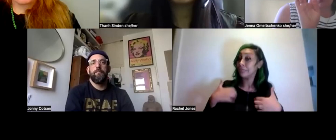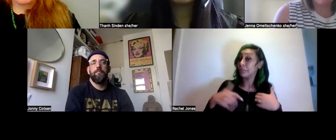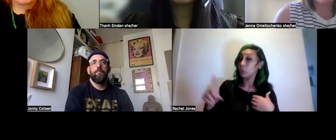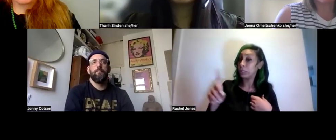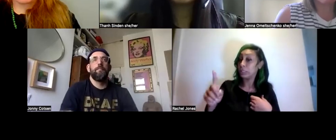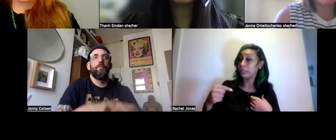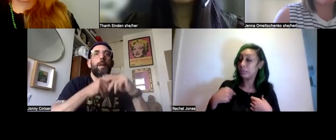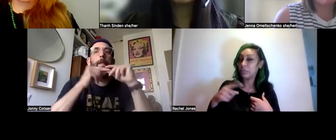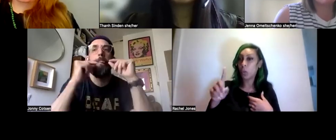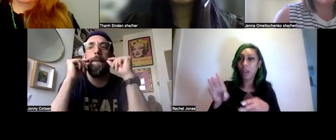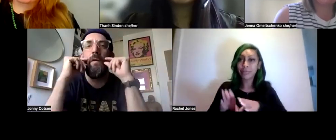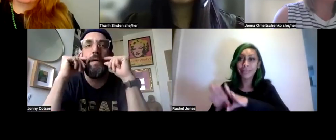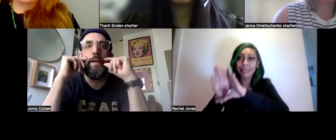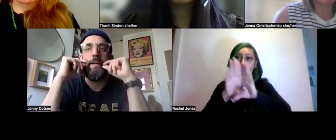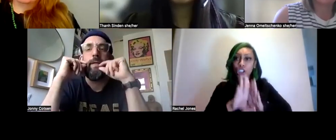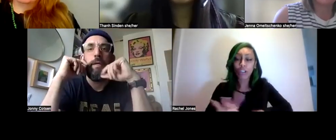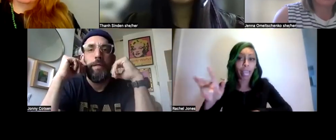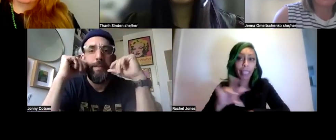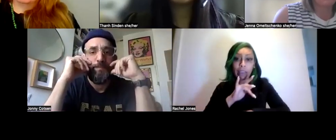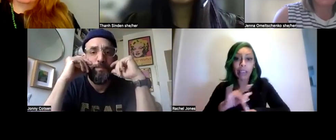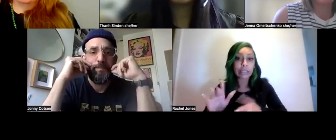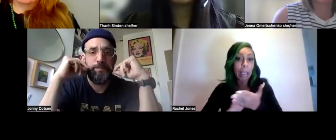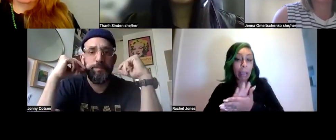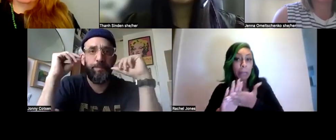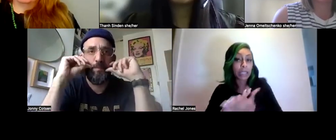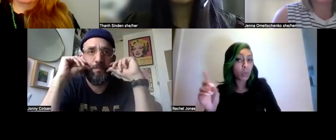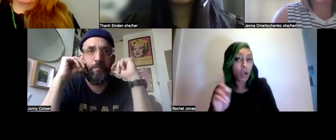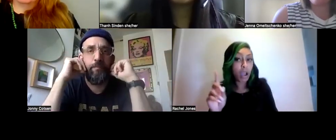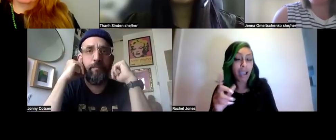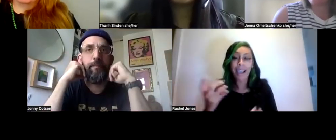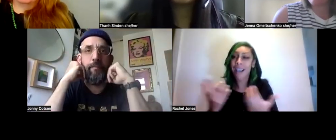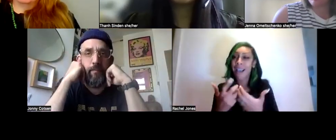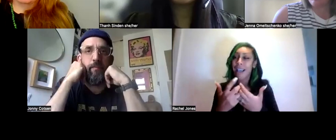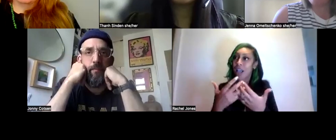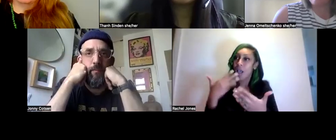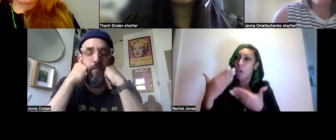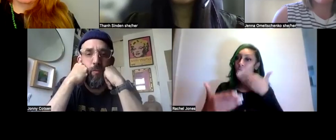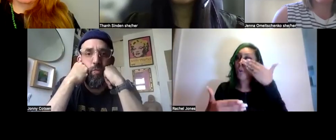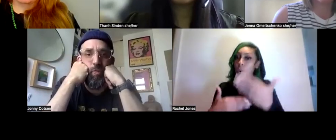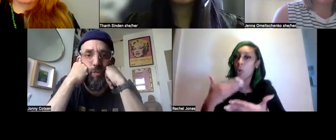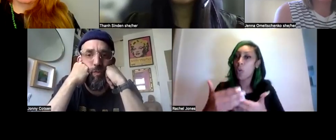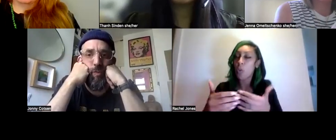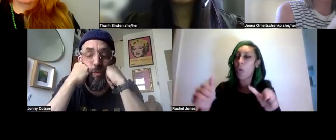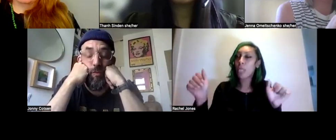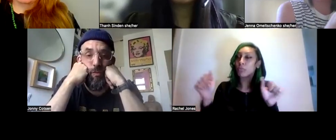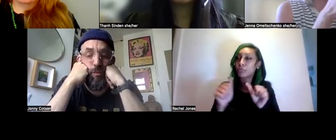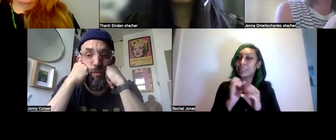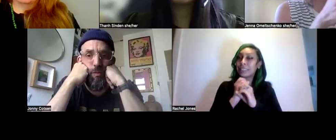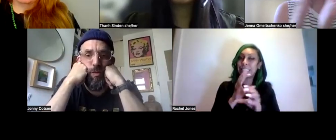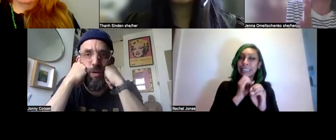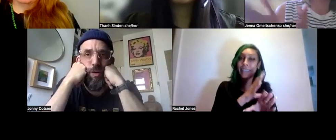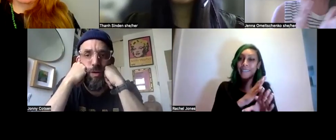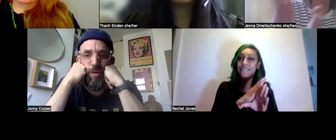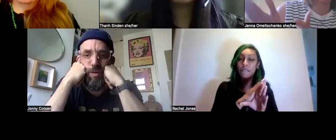is what a national theatre means wherever you are in the country, and how can you fulfil that brief, and the constant struggle